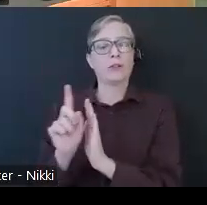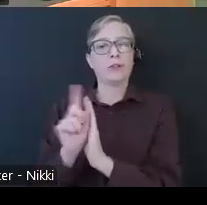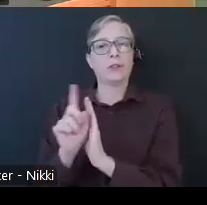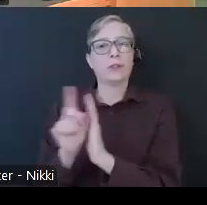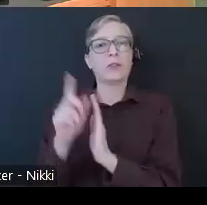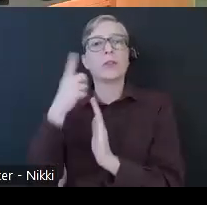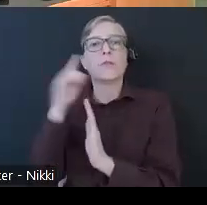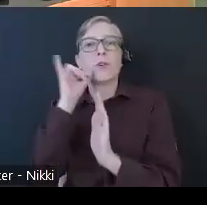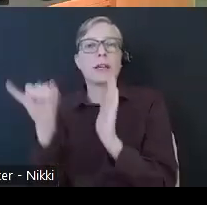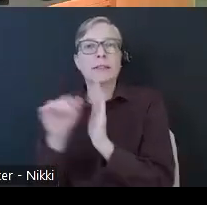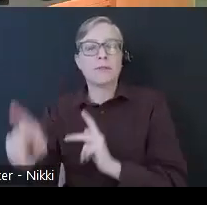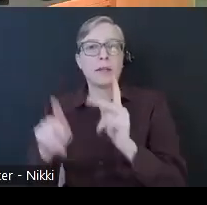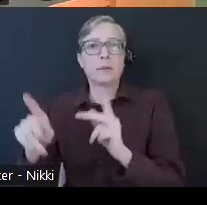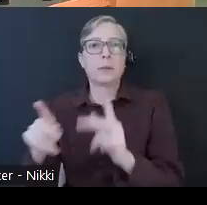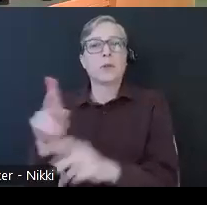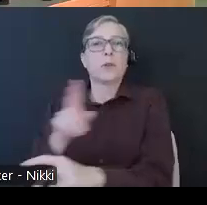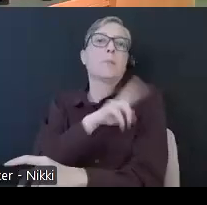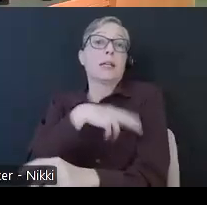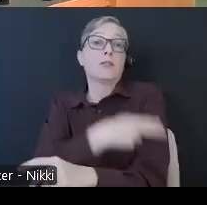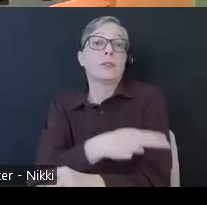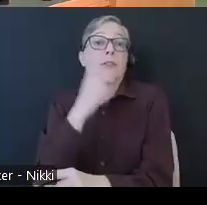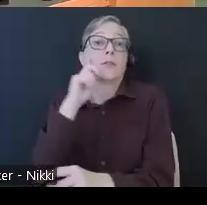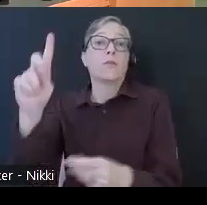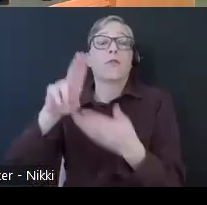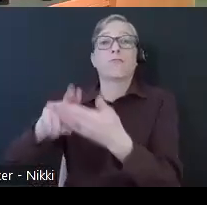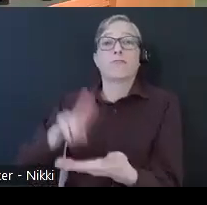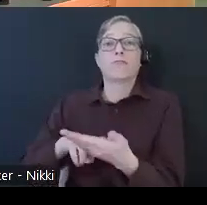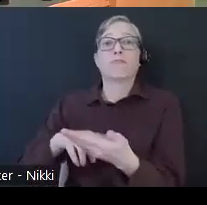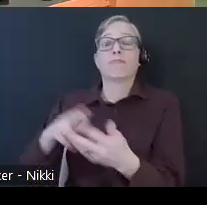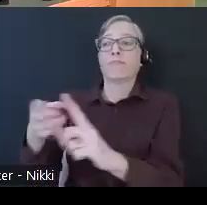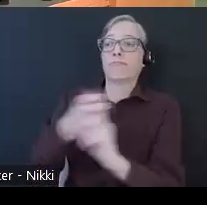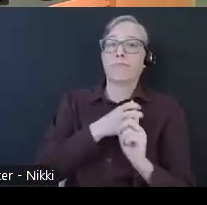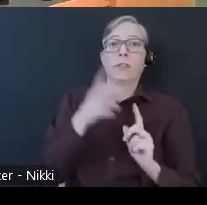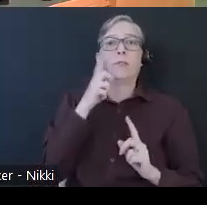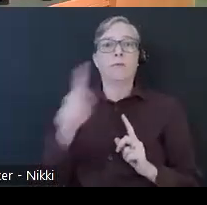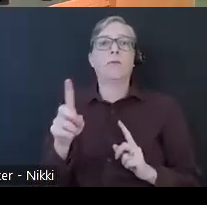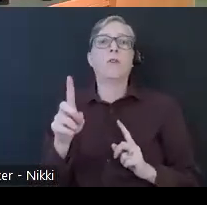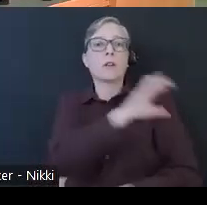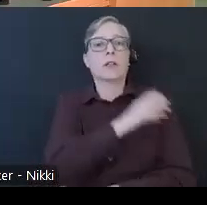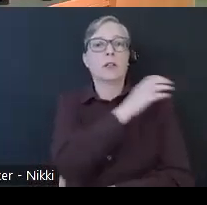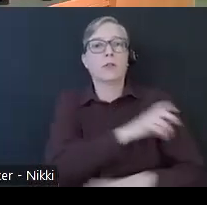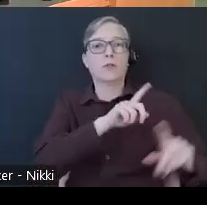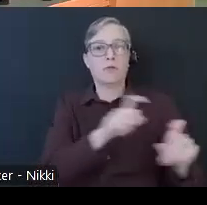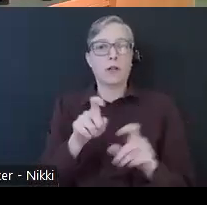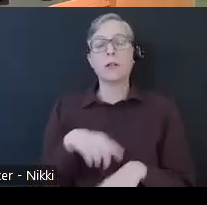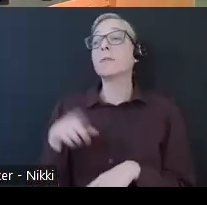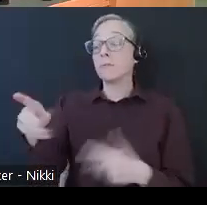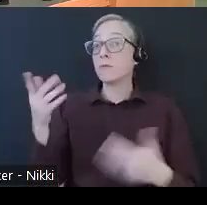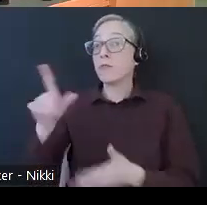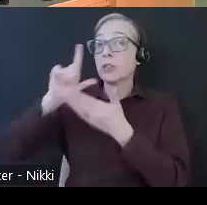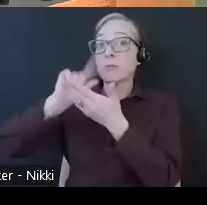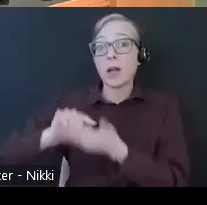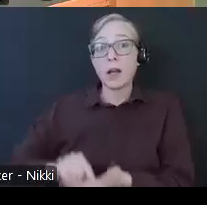clinical trials and published many papers, including in New England Journal of Medicine, in